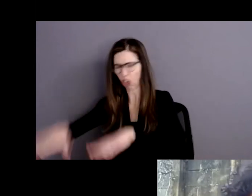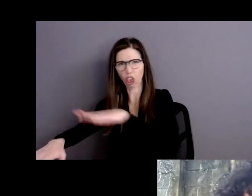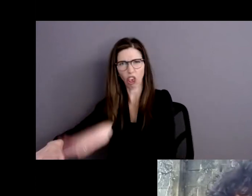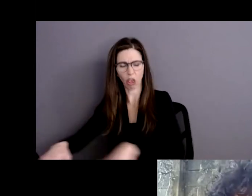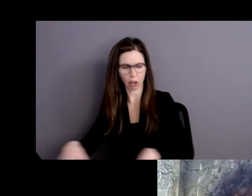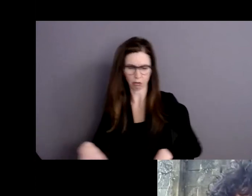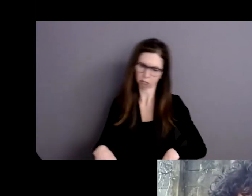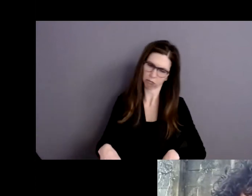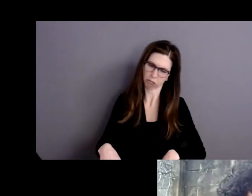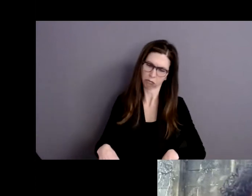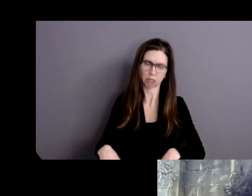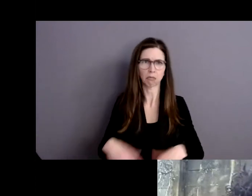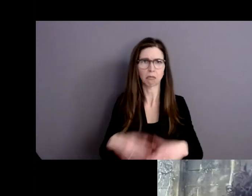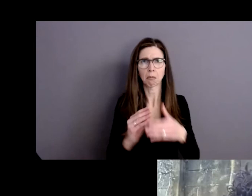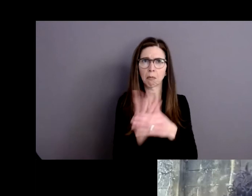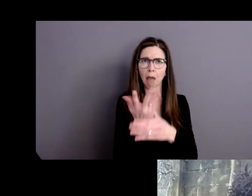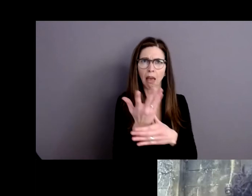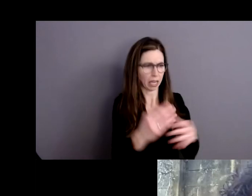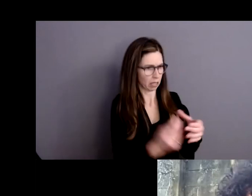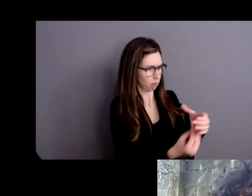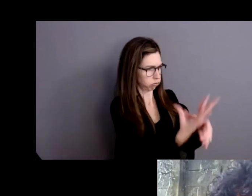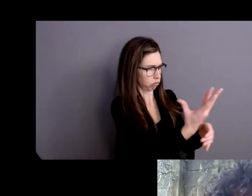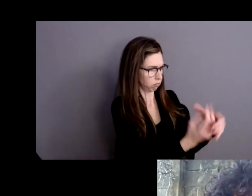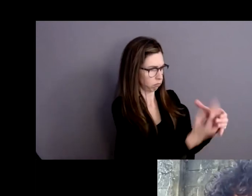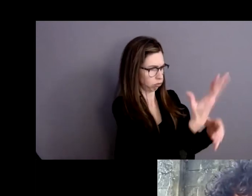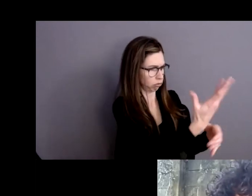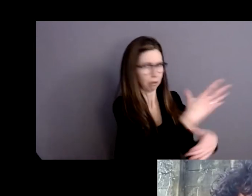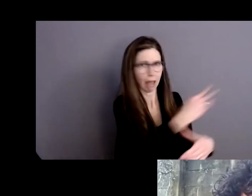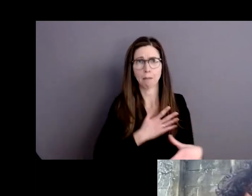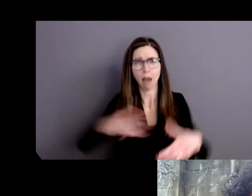in pots. And the drain's clogged again.